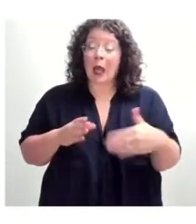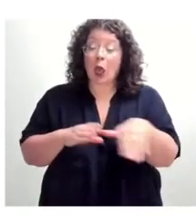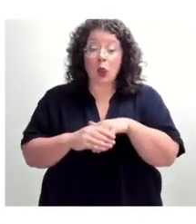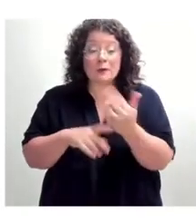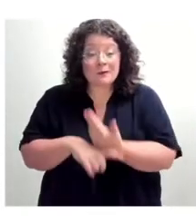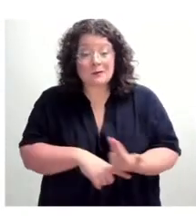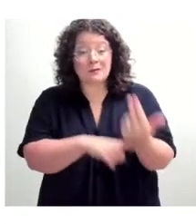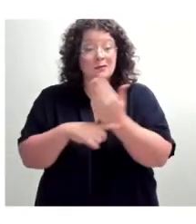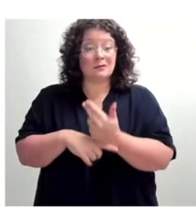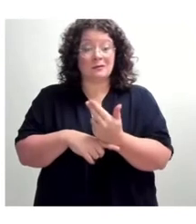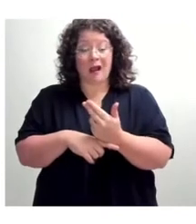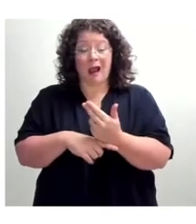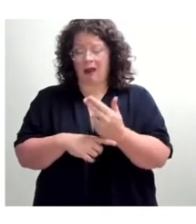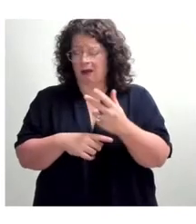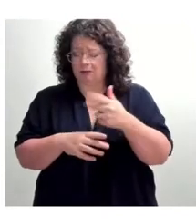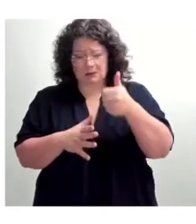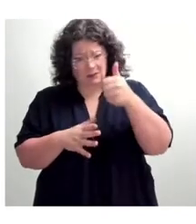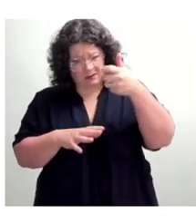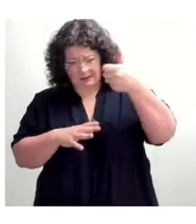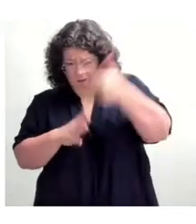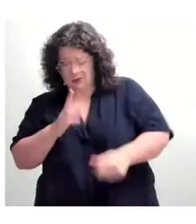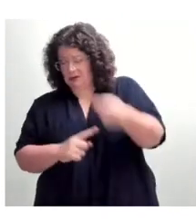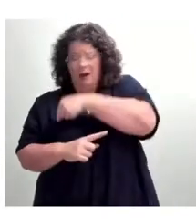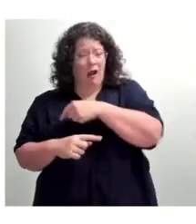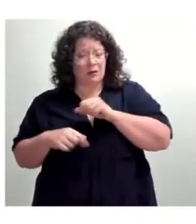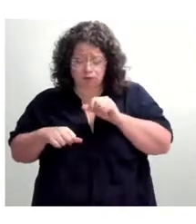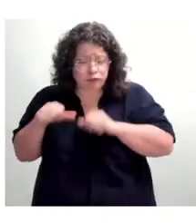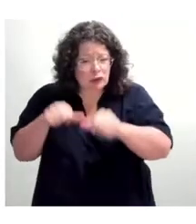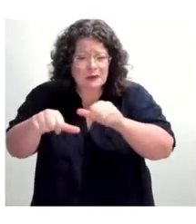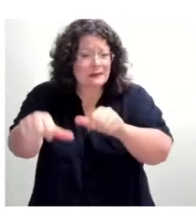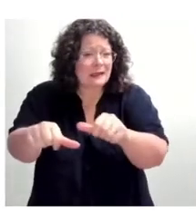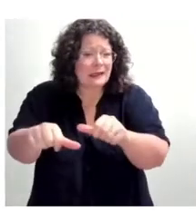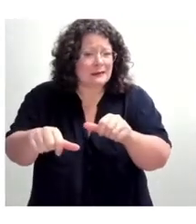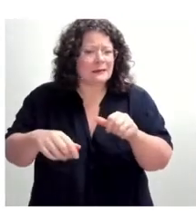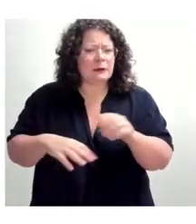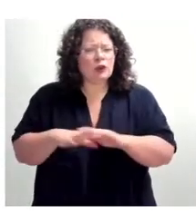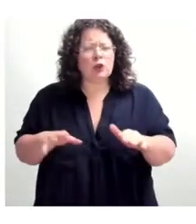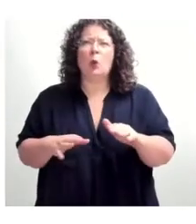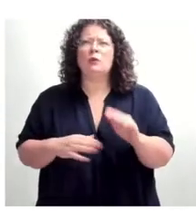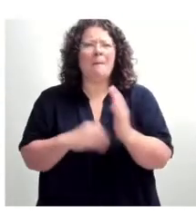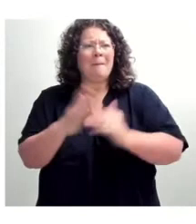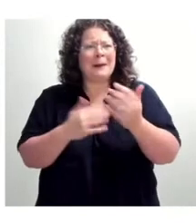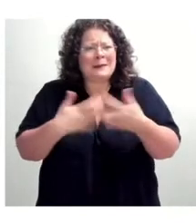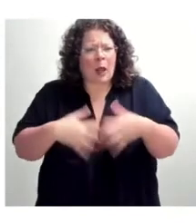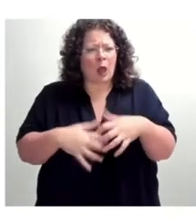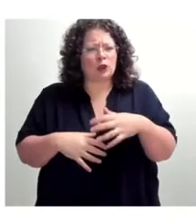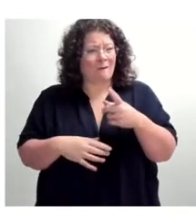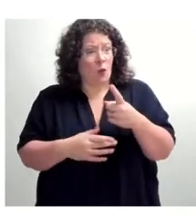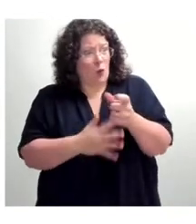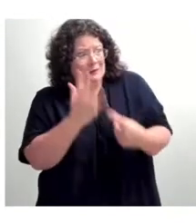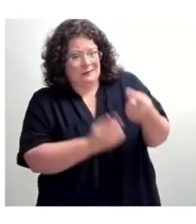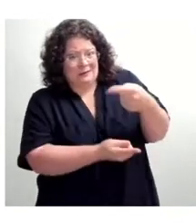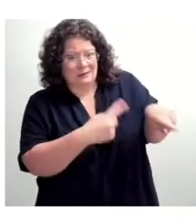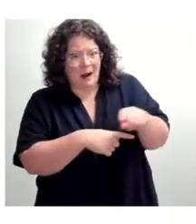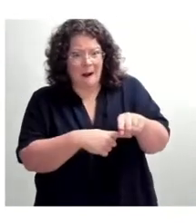every website, every application, our productivity software, our operating system, our gaming experiences are built